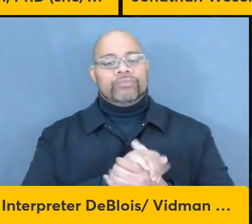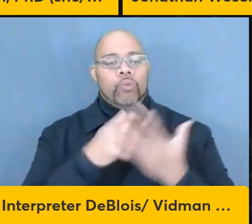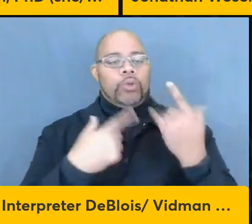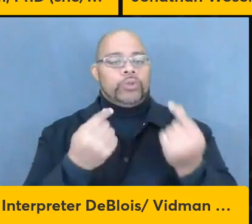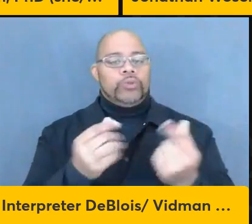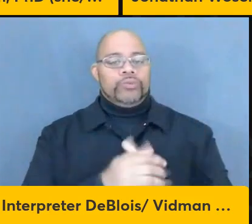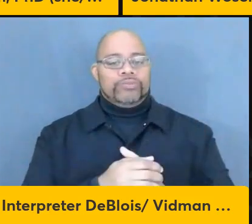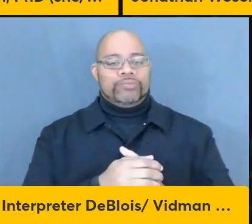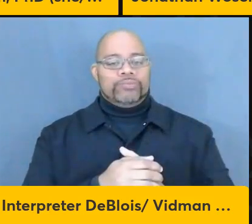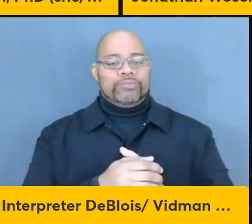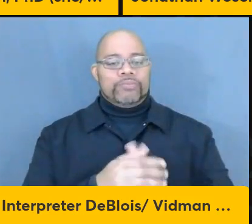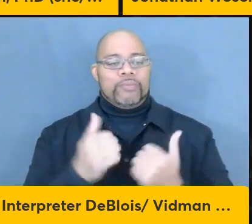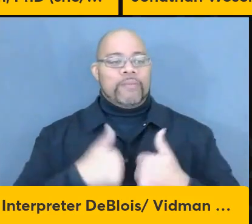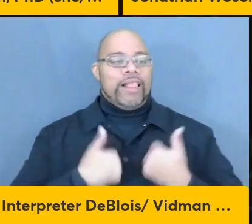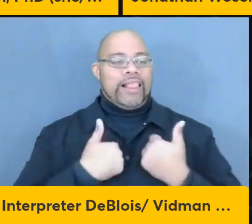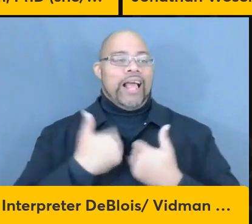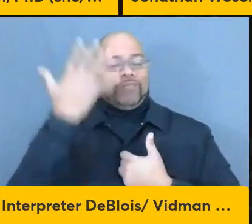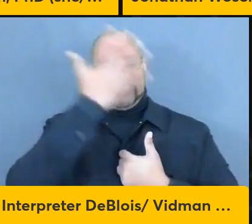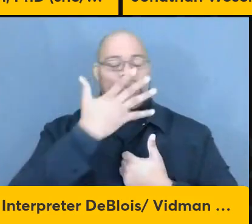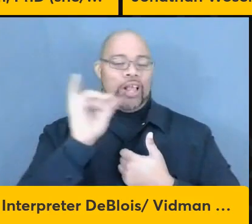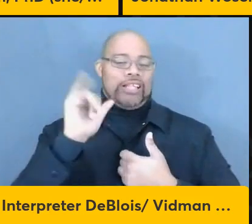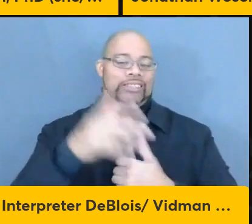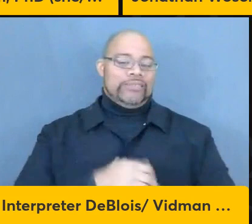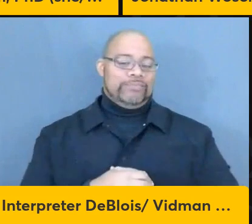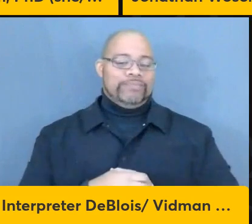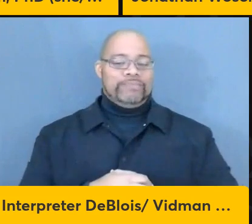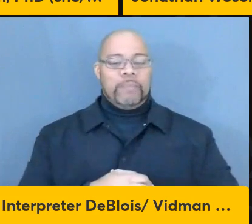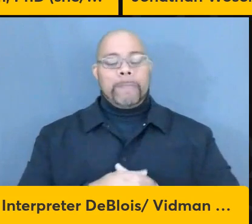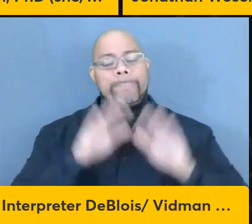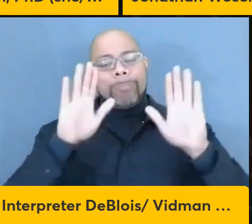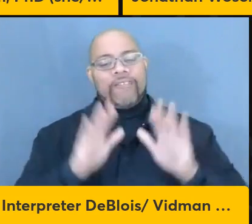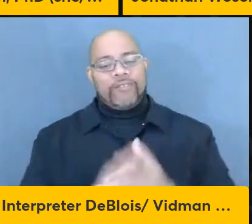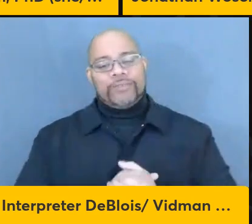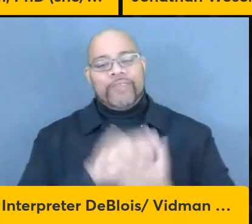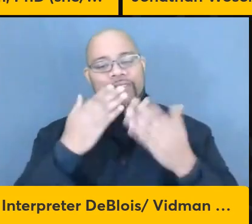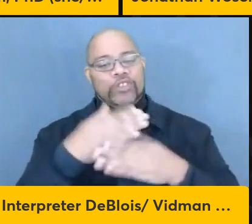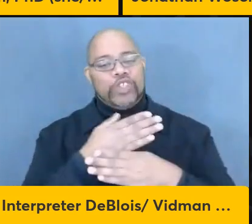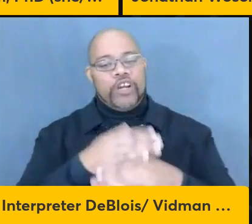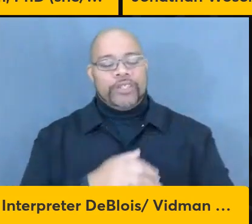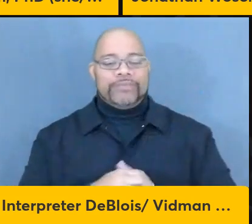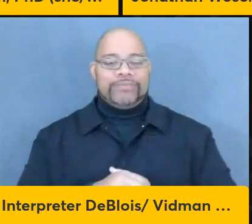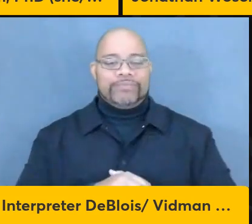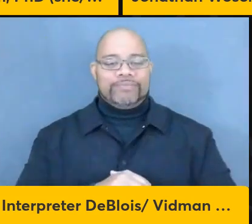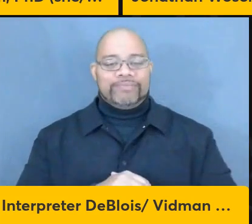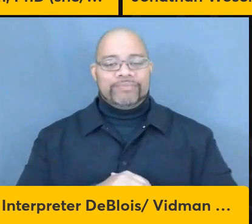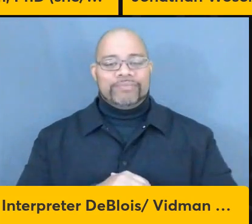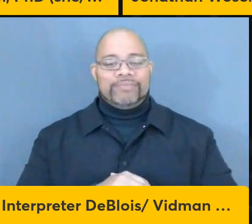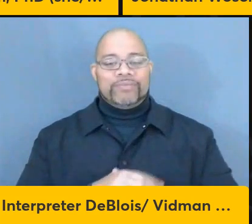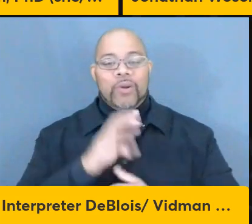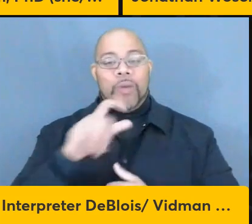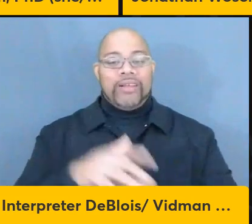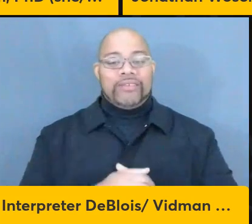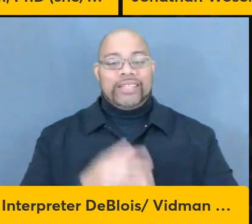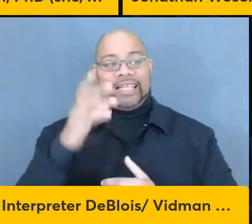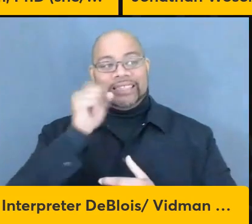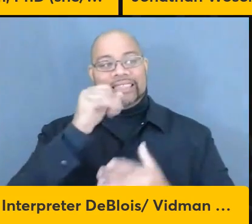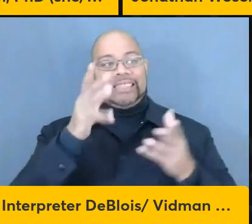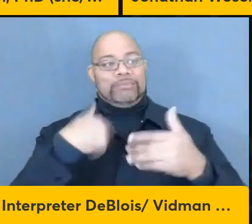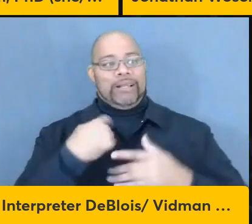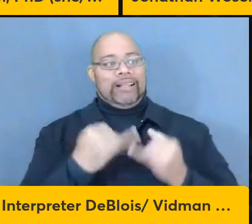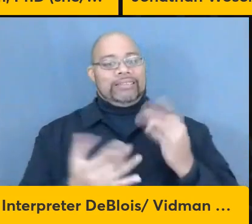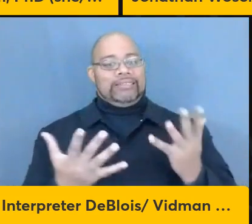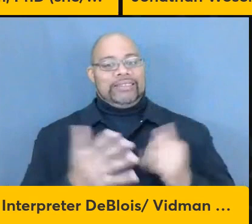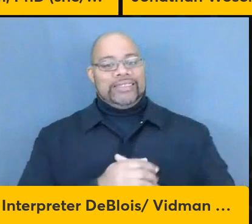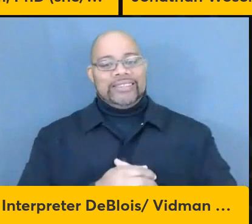It's what my life looks like. Fantastic. Thank you for sharing. Well, I guess that leaves me.